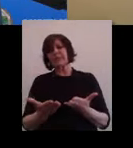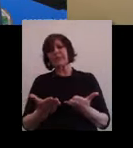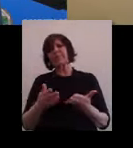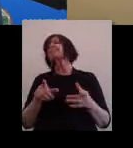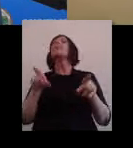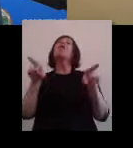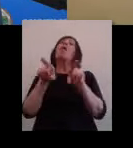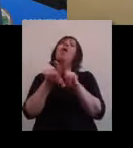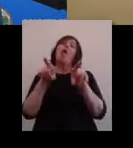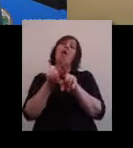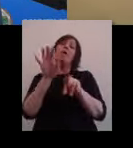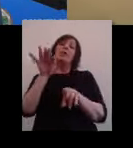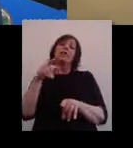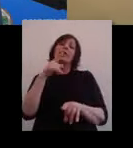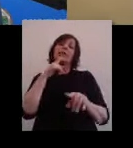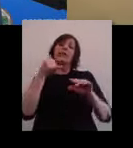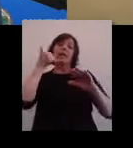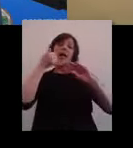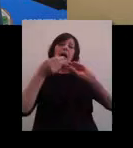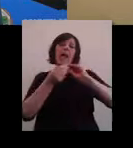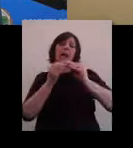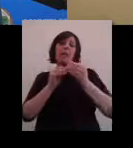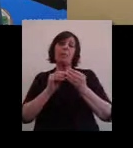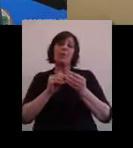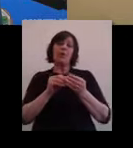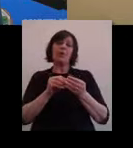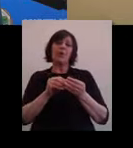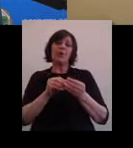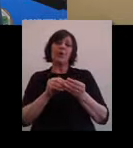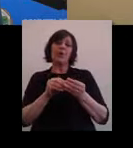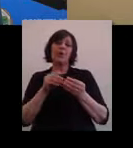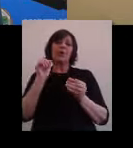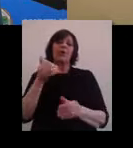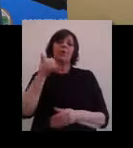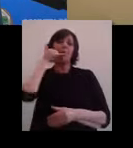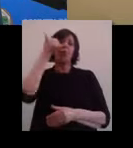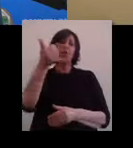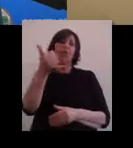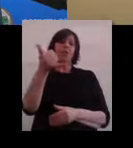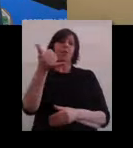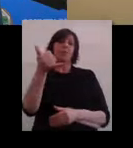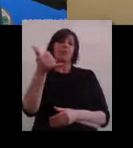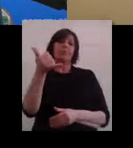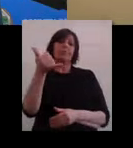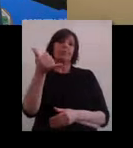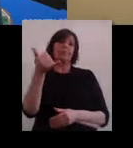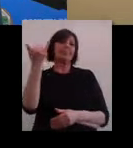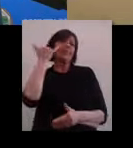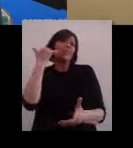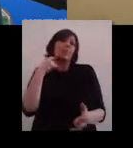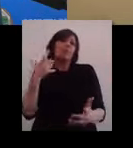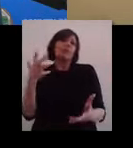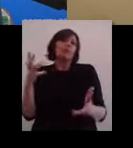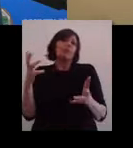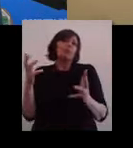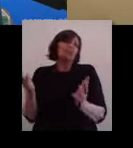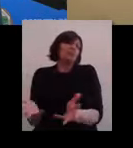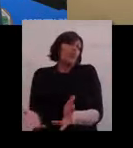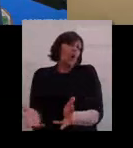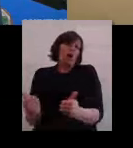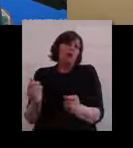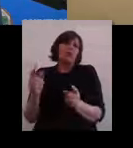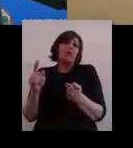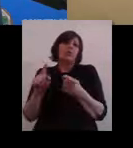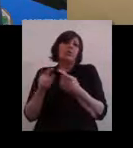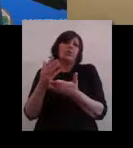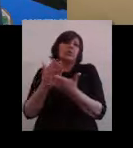number where a New York State number that people can call. They just, want to talk to somebody and they, have stress and they don't want